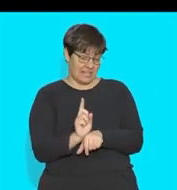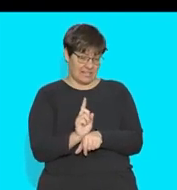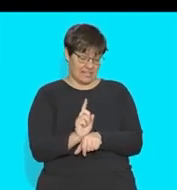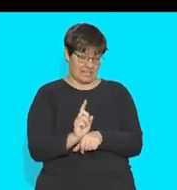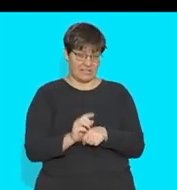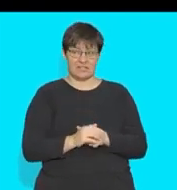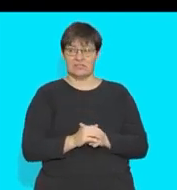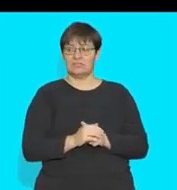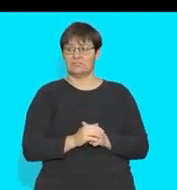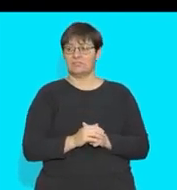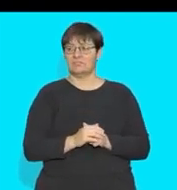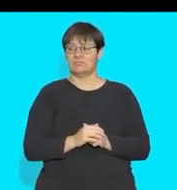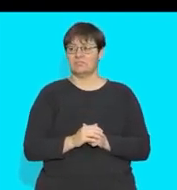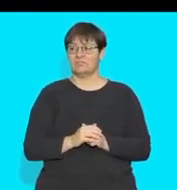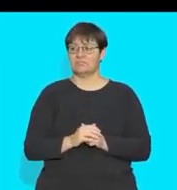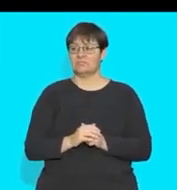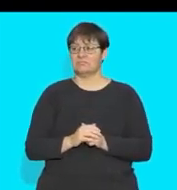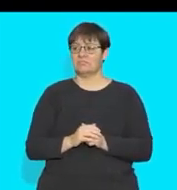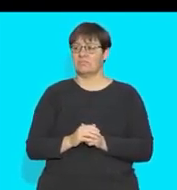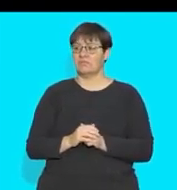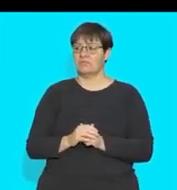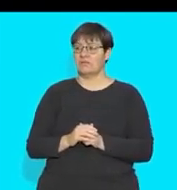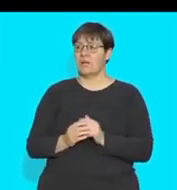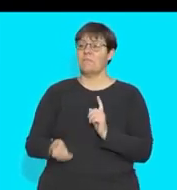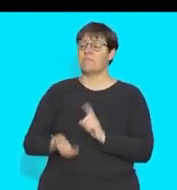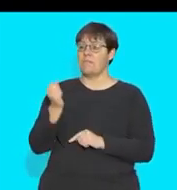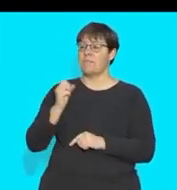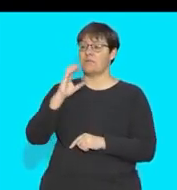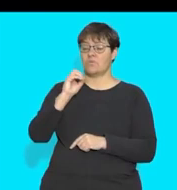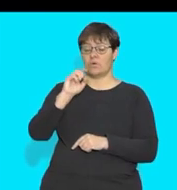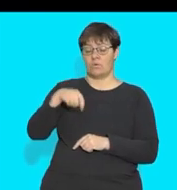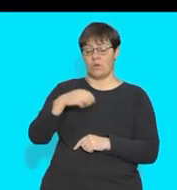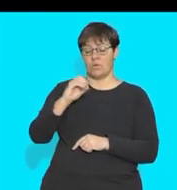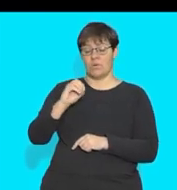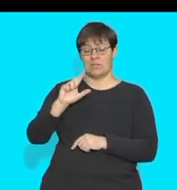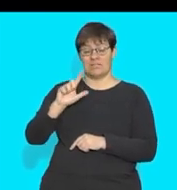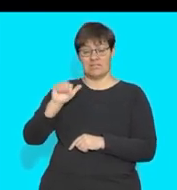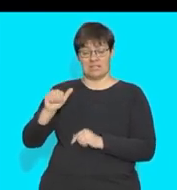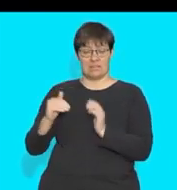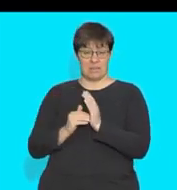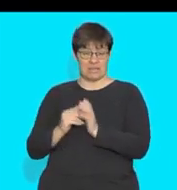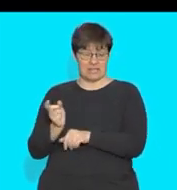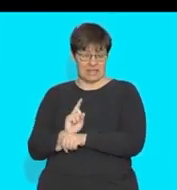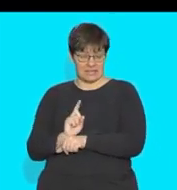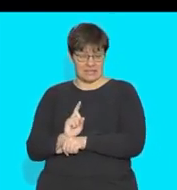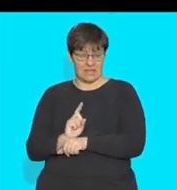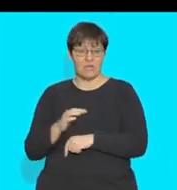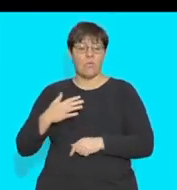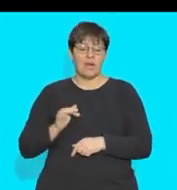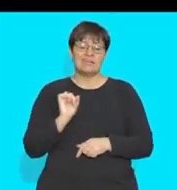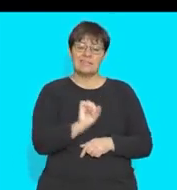5 seconds to reach 0.076 meters per second, they want the